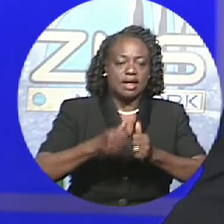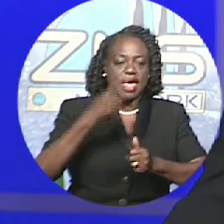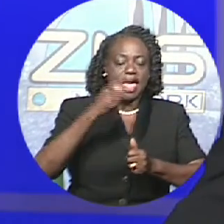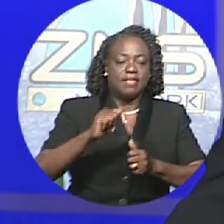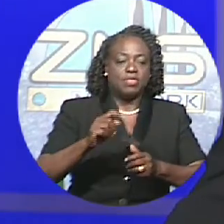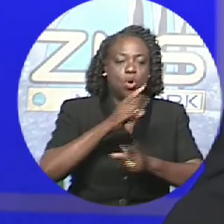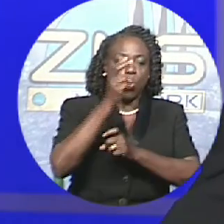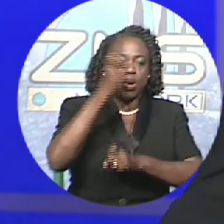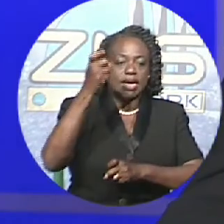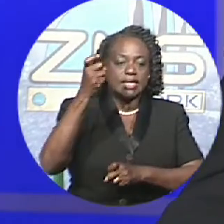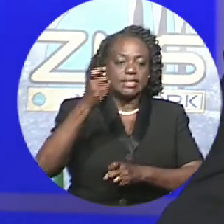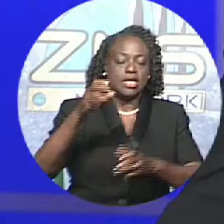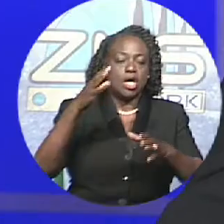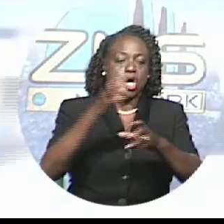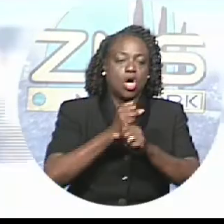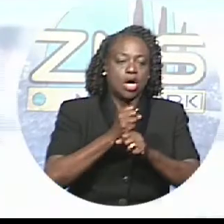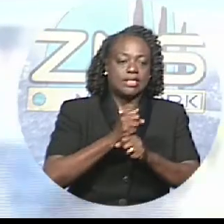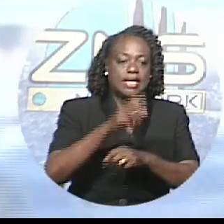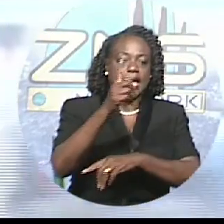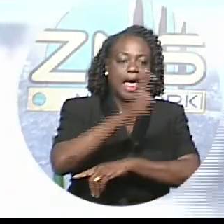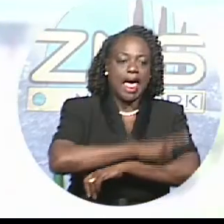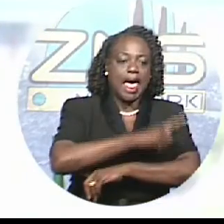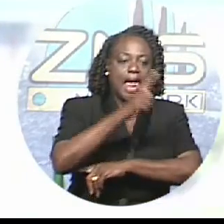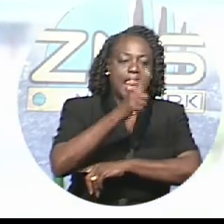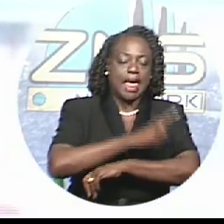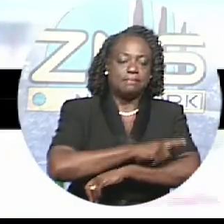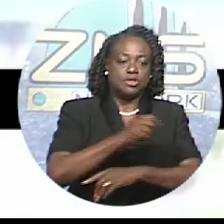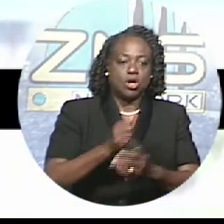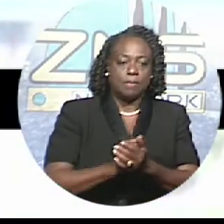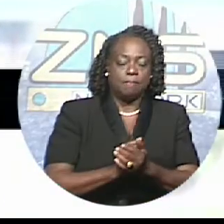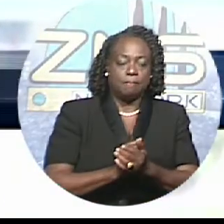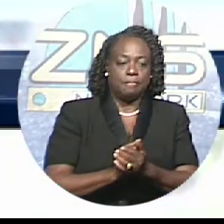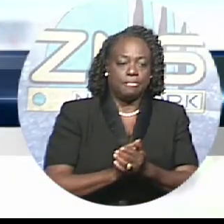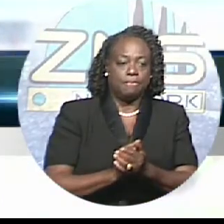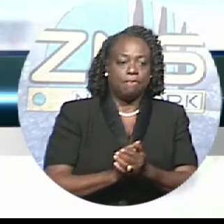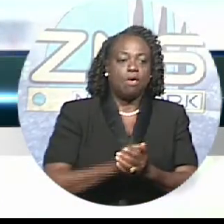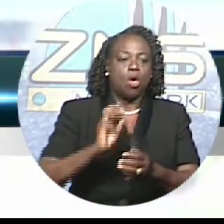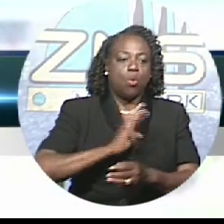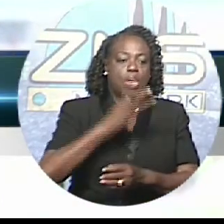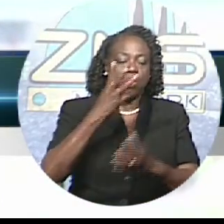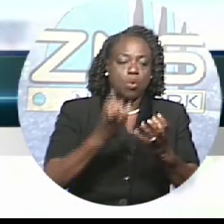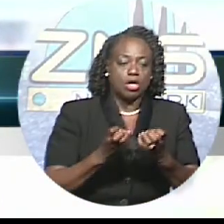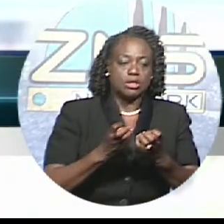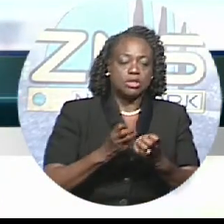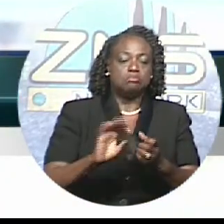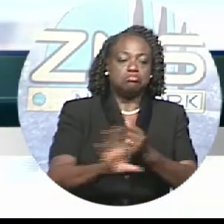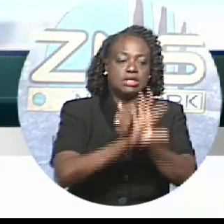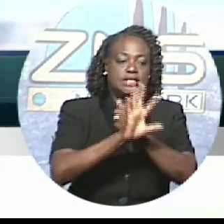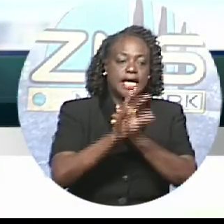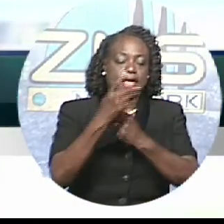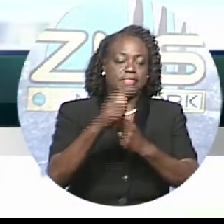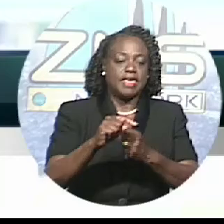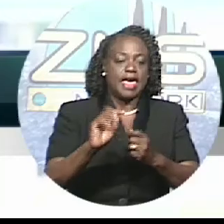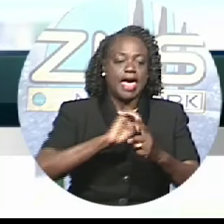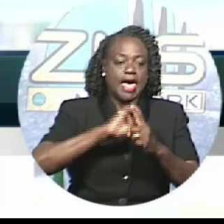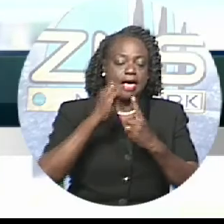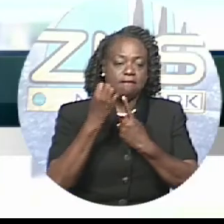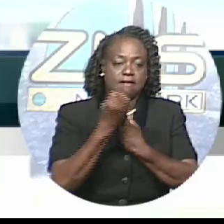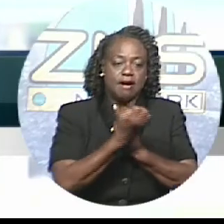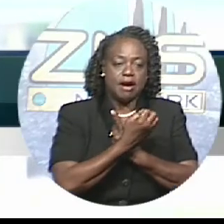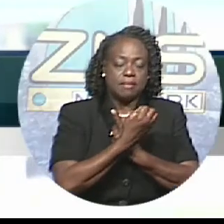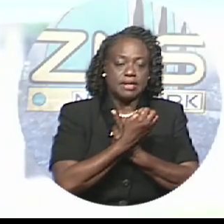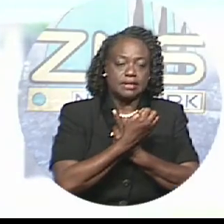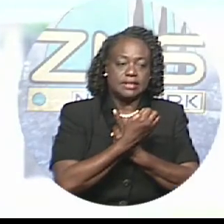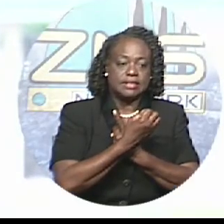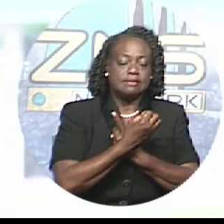winners. And first of all, become advocates for protecting the environment. We can include environment sustainability in our national